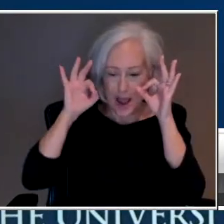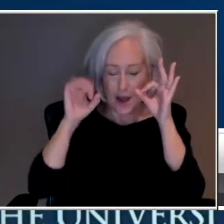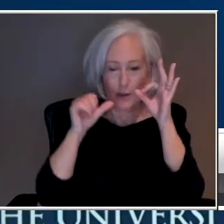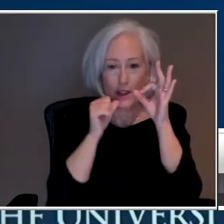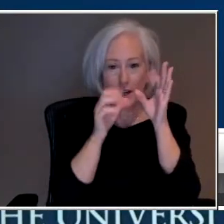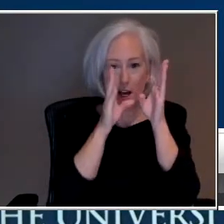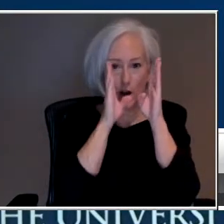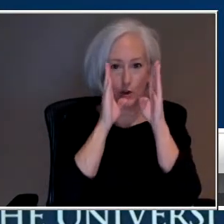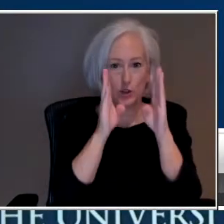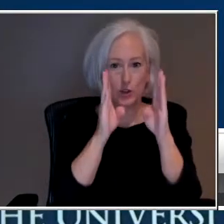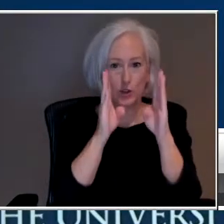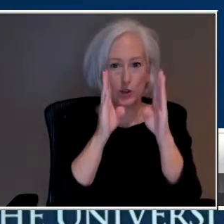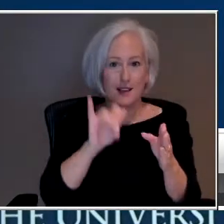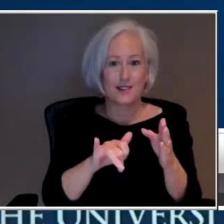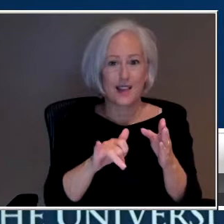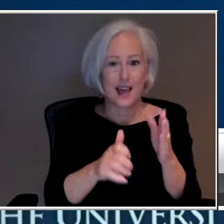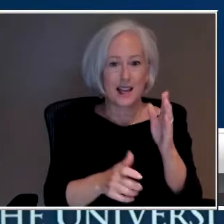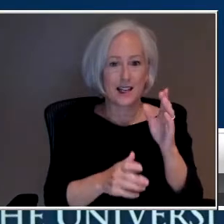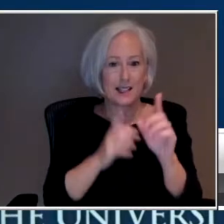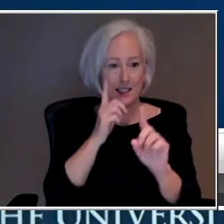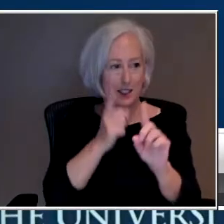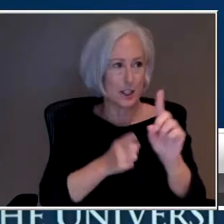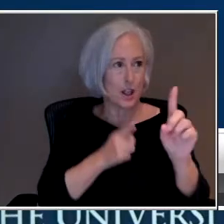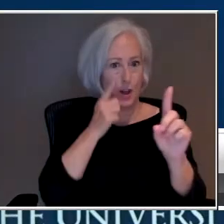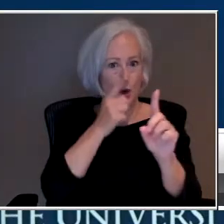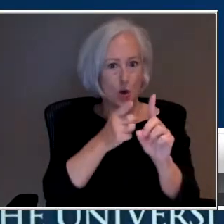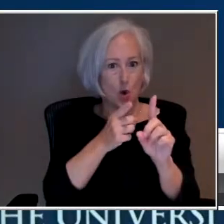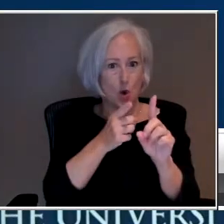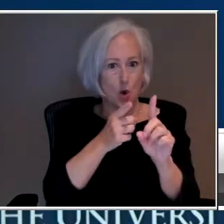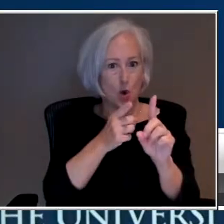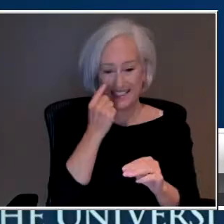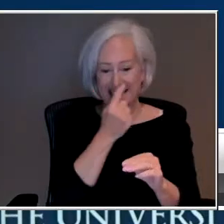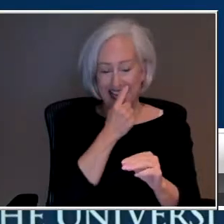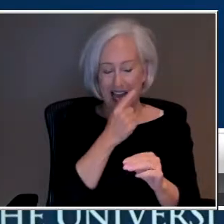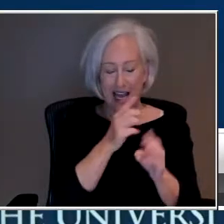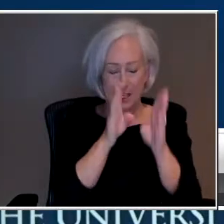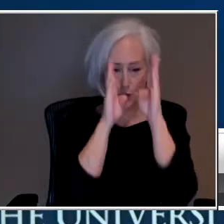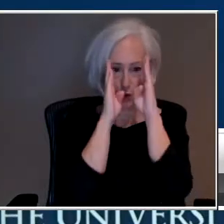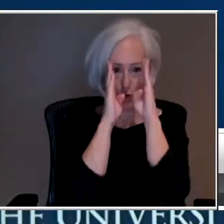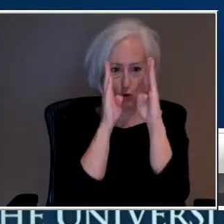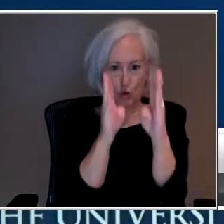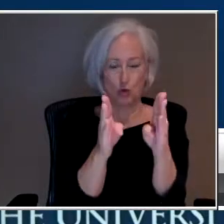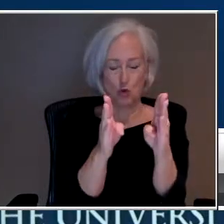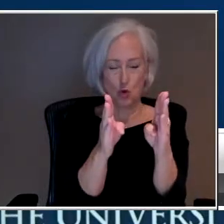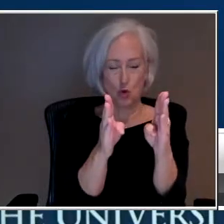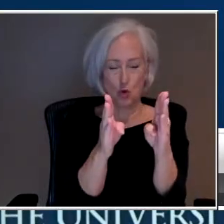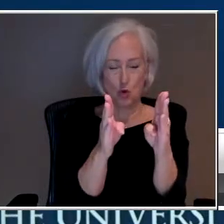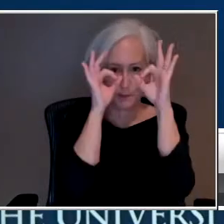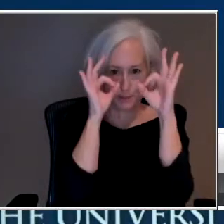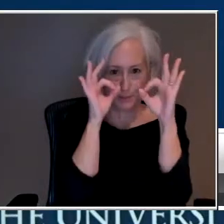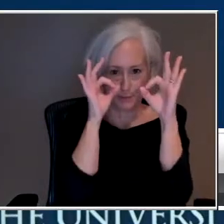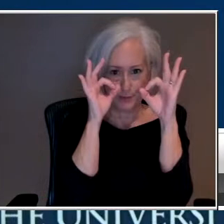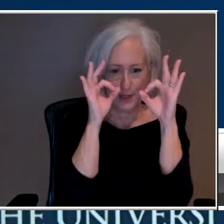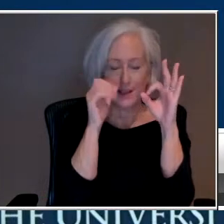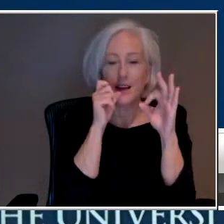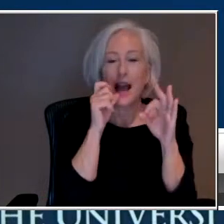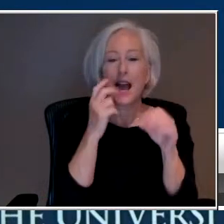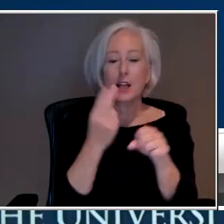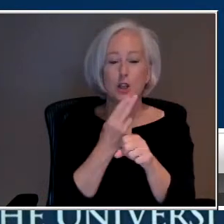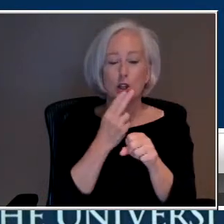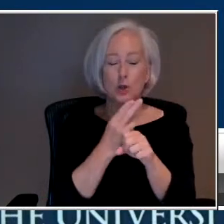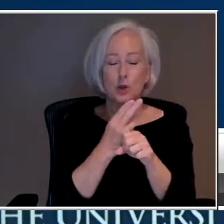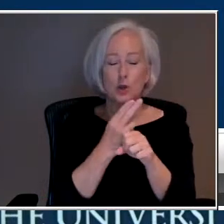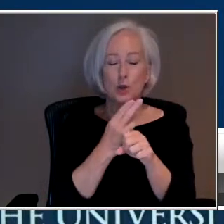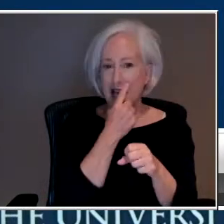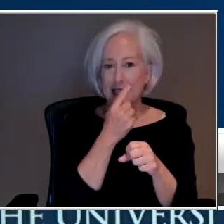the primary surgical goal for us is, to correct those eyes pointing straight ahead so those children can learn the ability to use those eyes together, that binocular vision